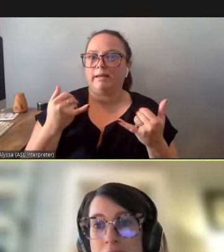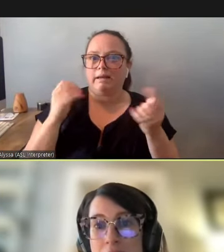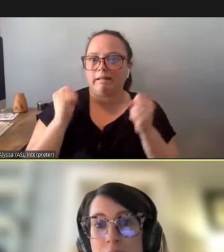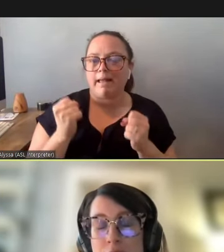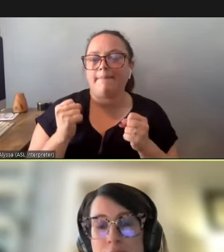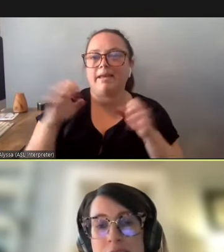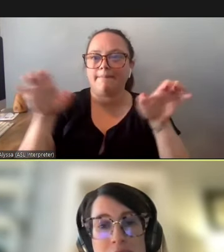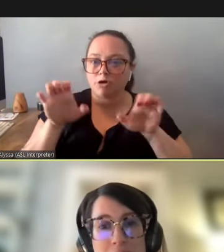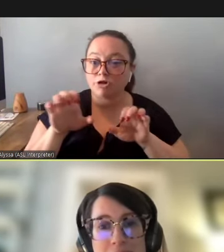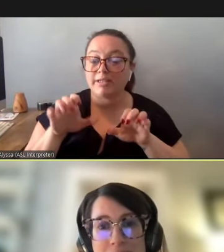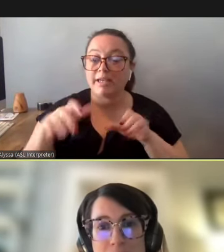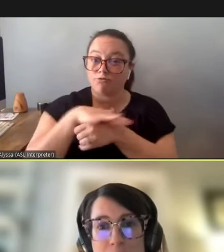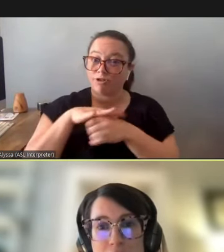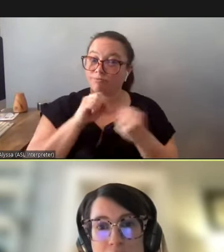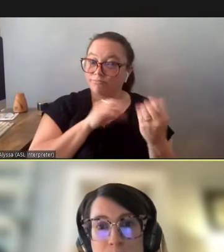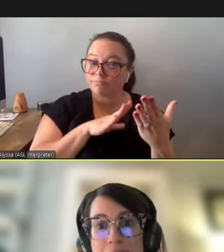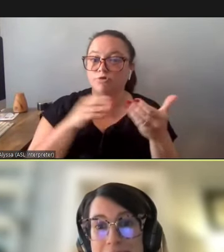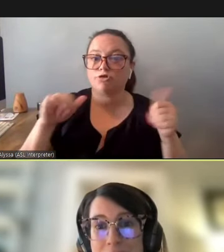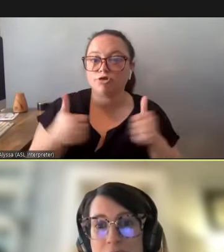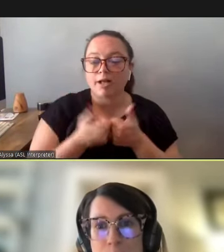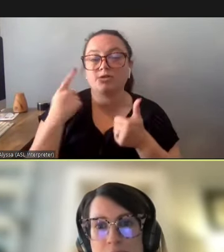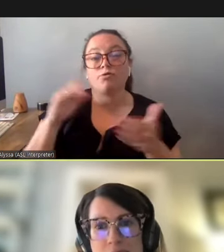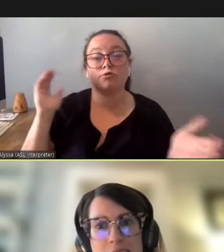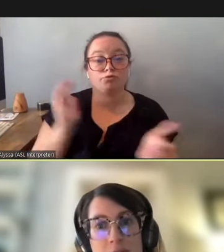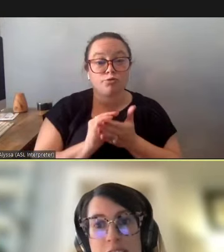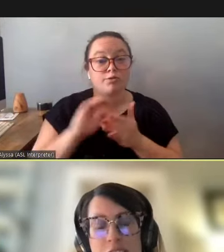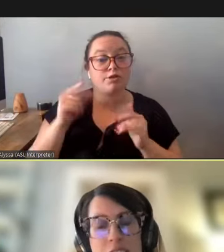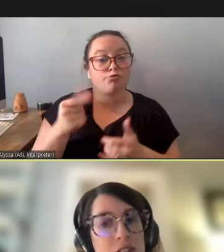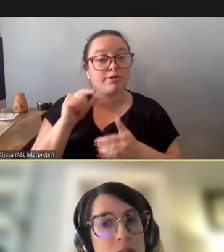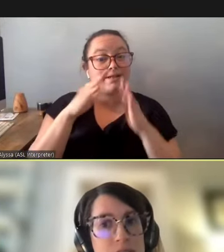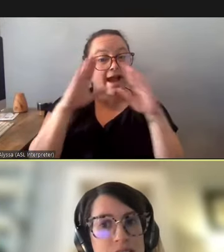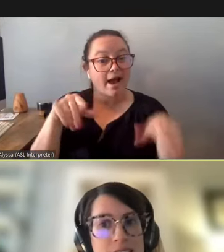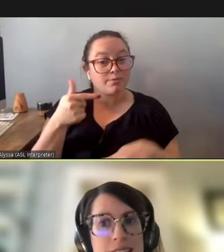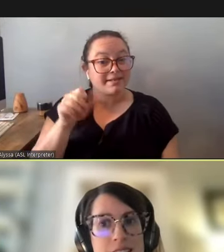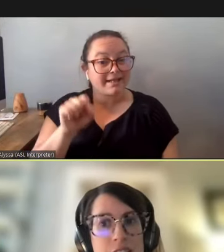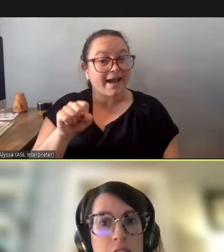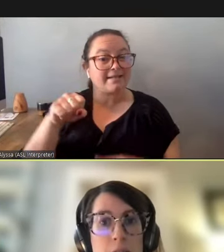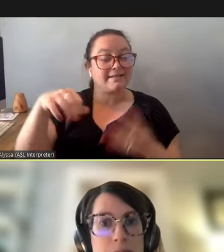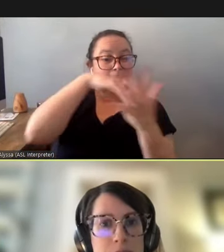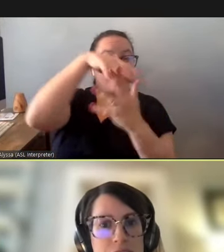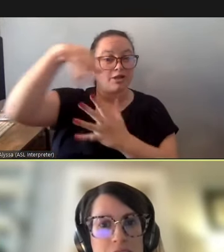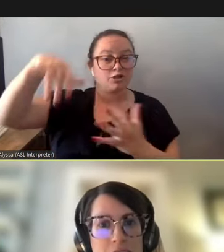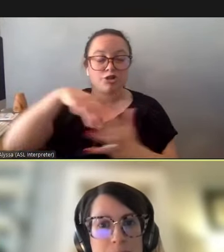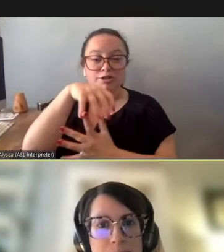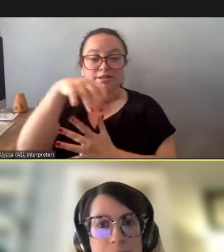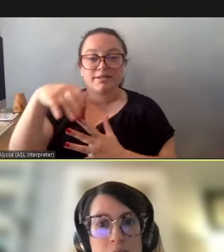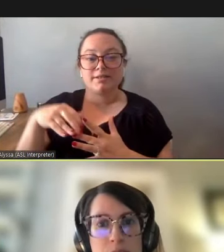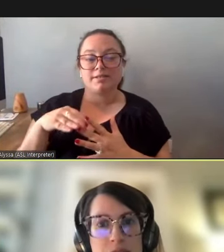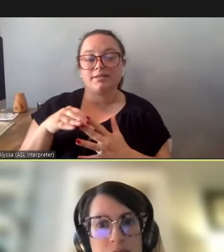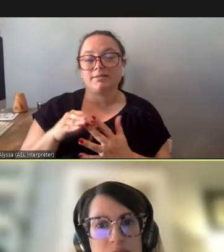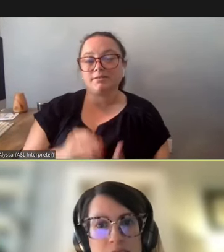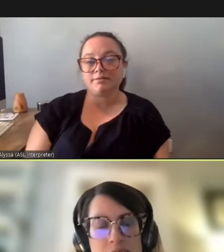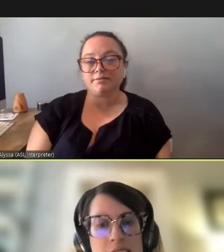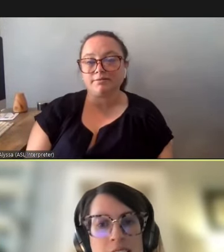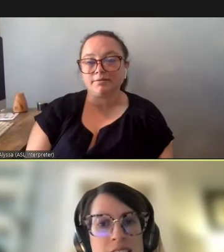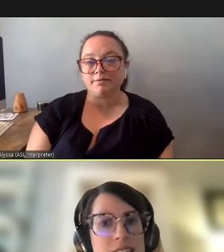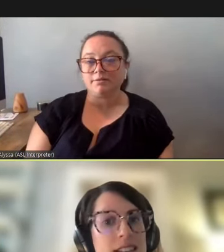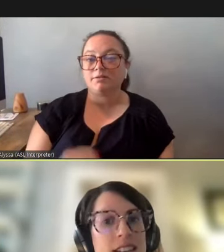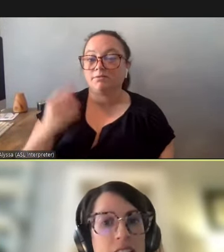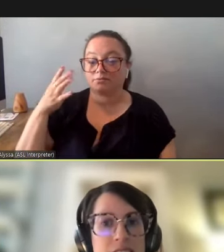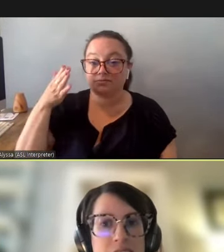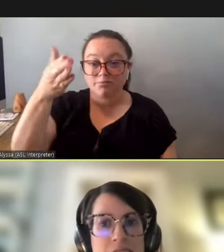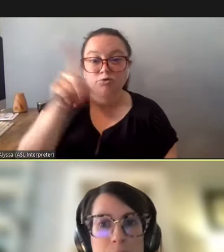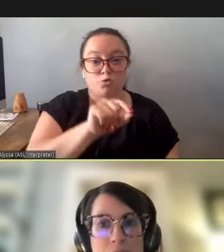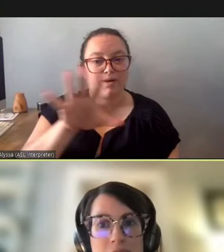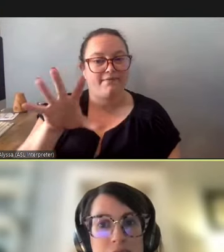with the challenge of reducing greenhouse gas emissions 85% and reaching 100% net zero carbon emission economy by 2050. Since